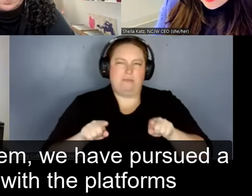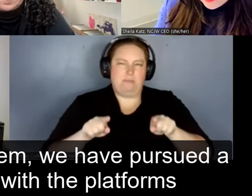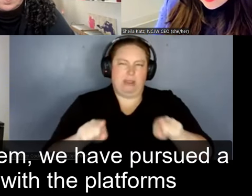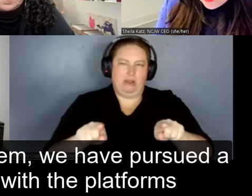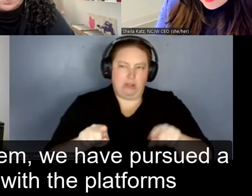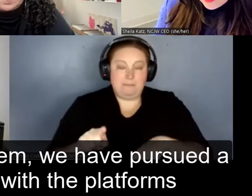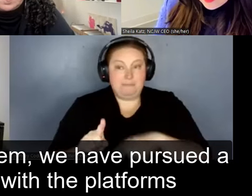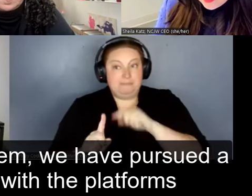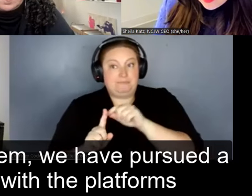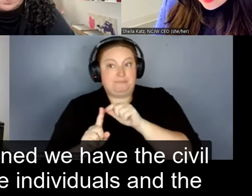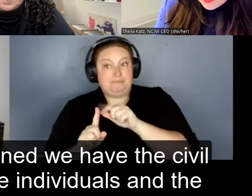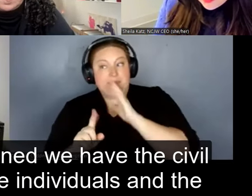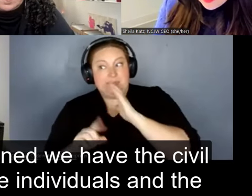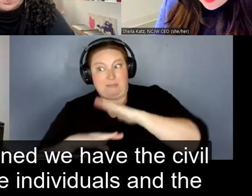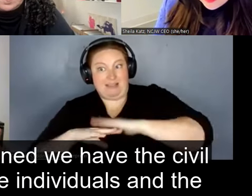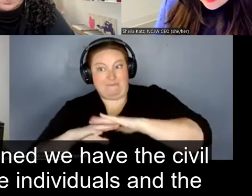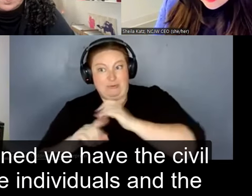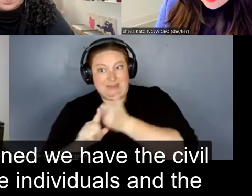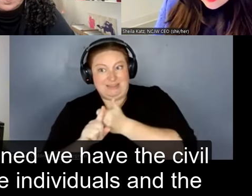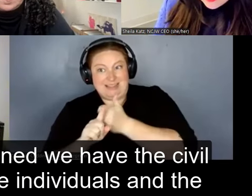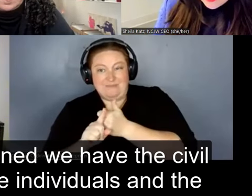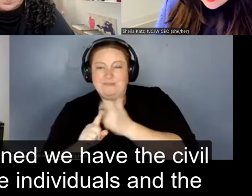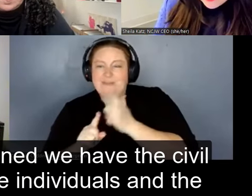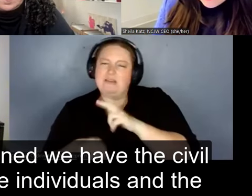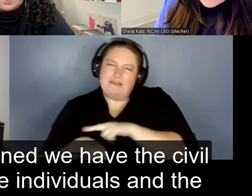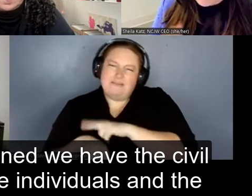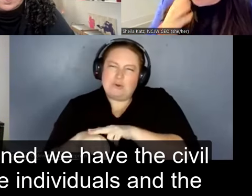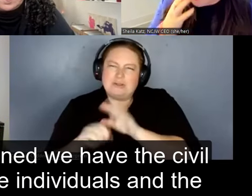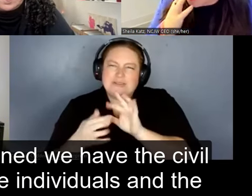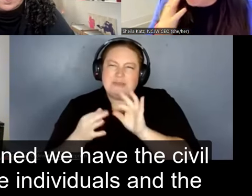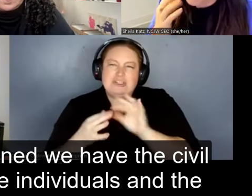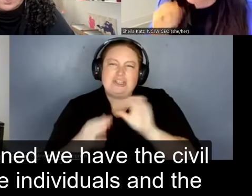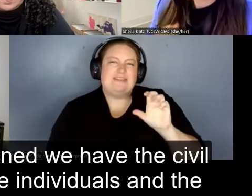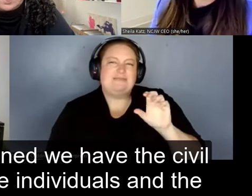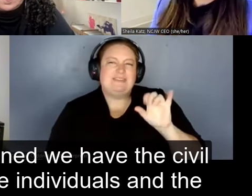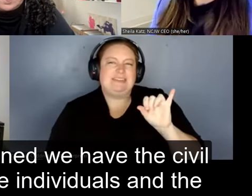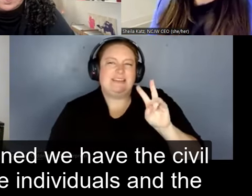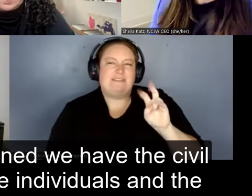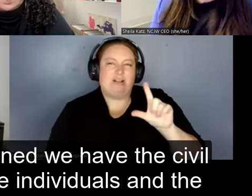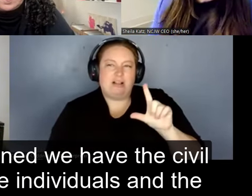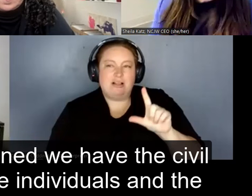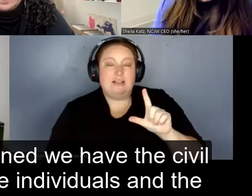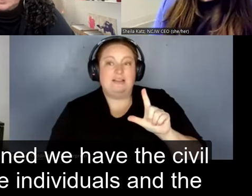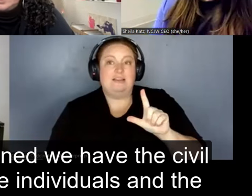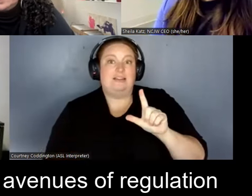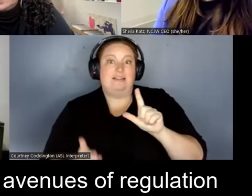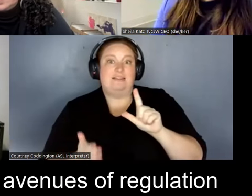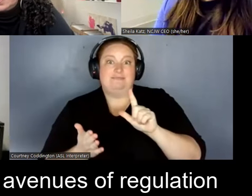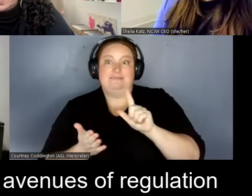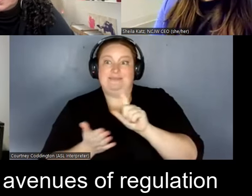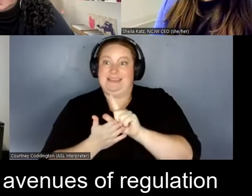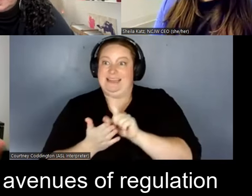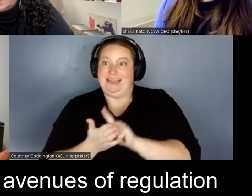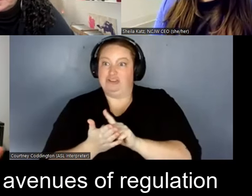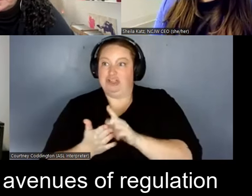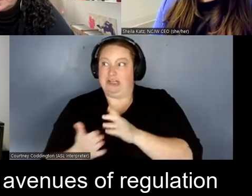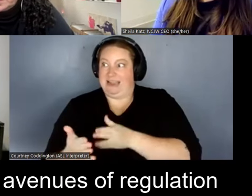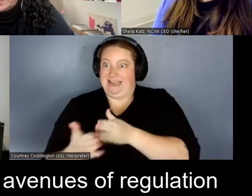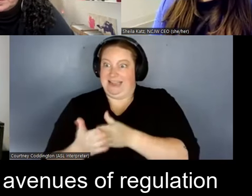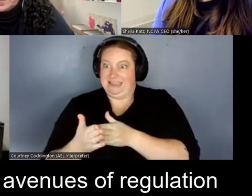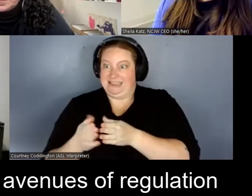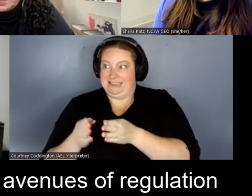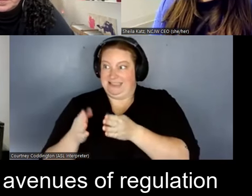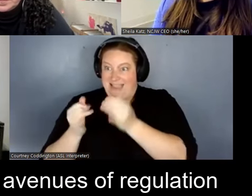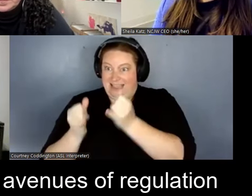with the platforms themselves. Of course, I mentioned we have the civil litigation against the individuals and the organizations, but also